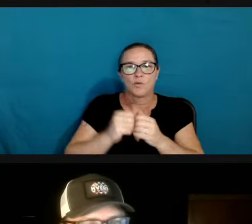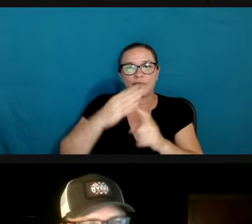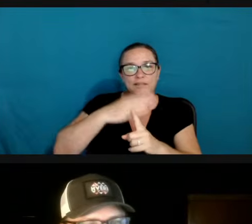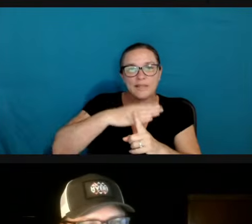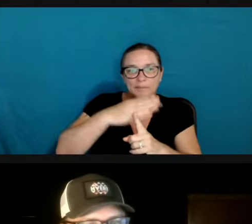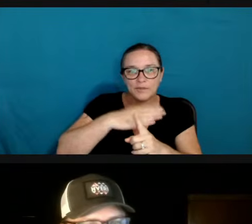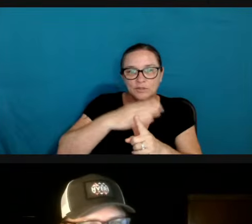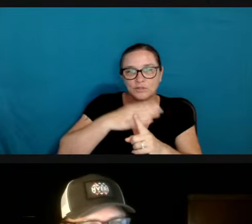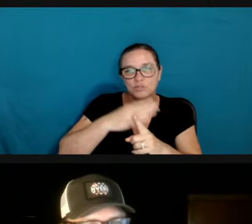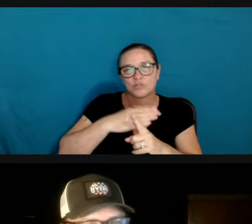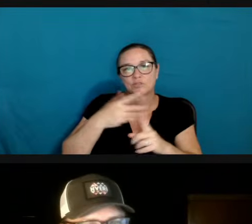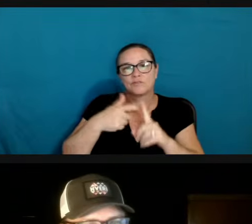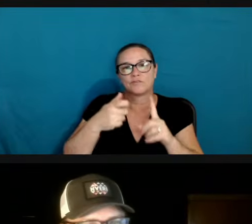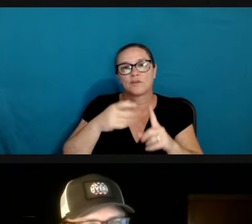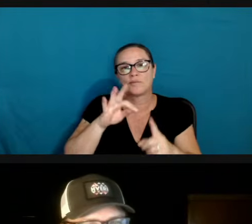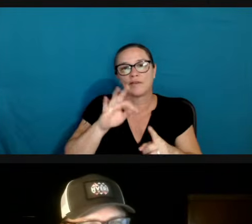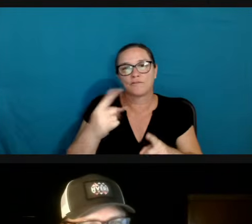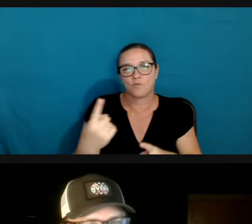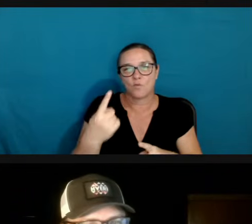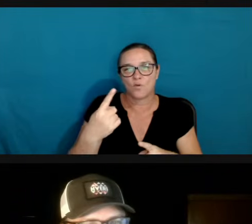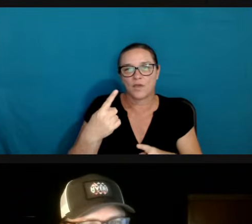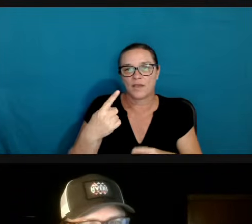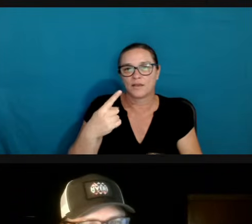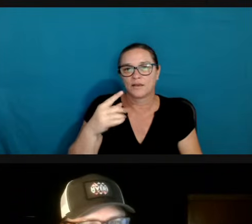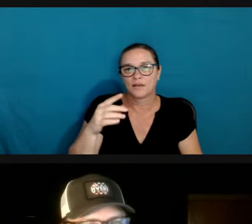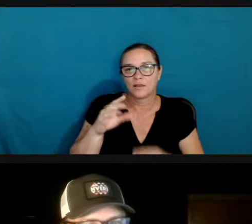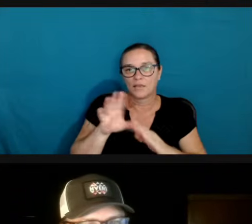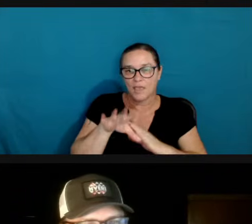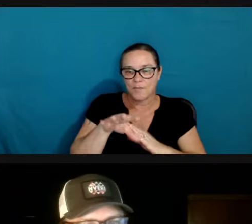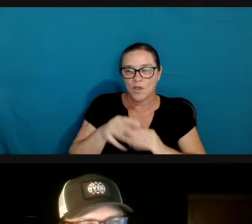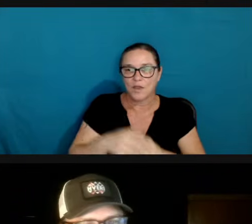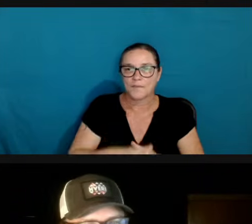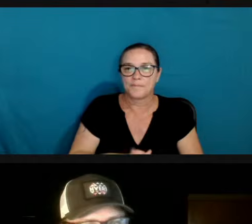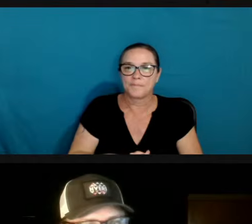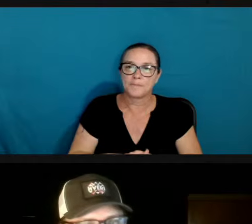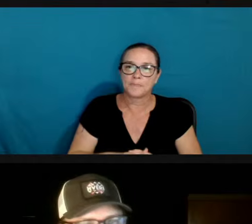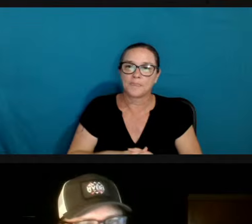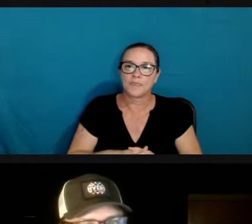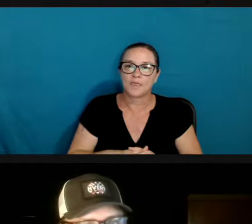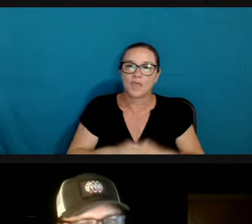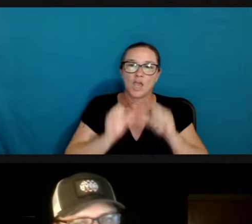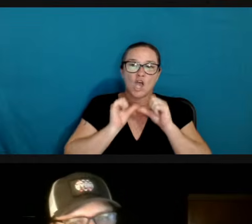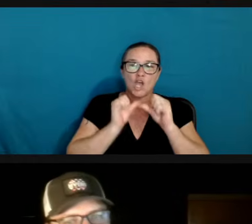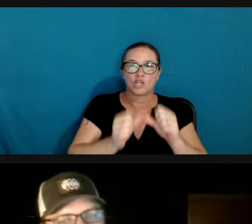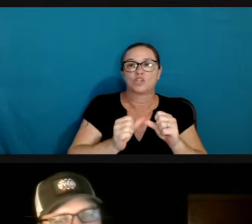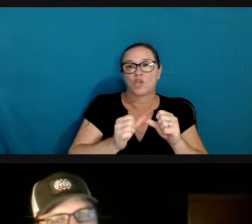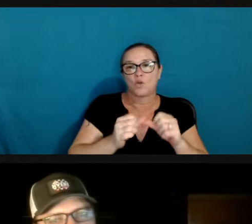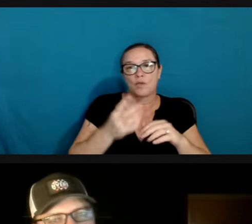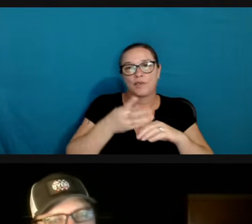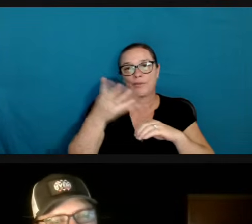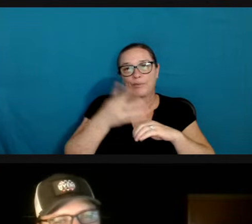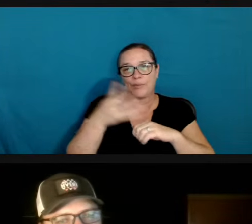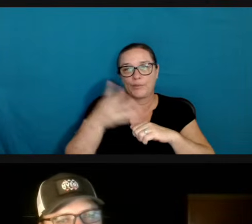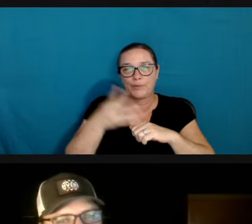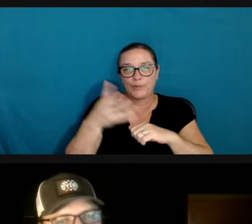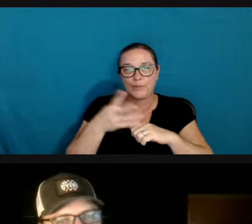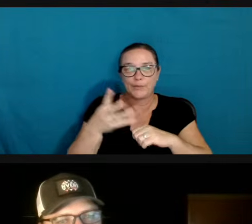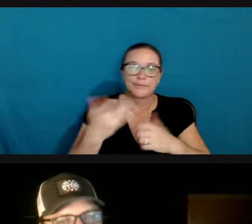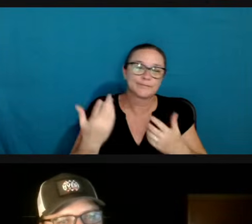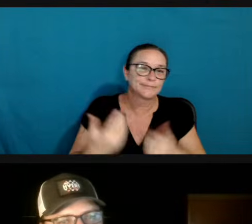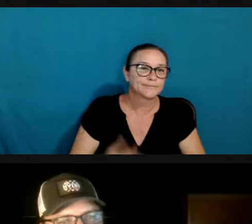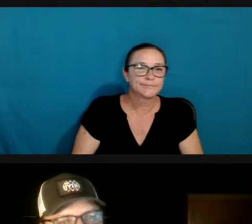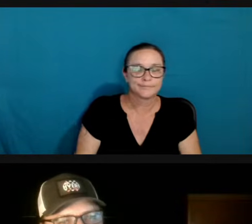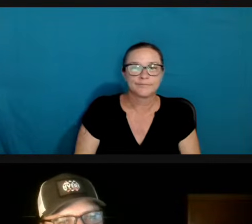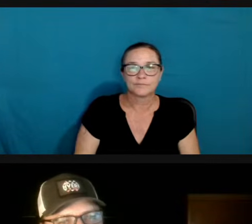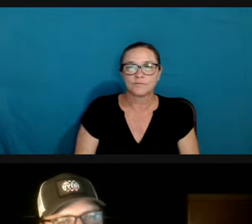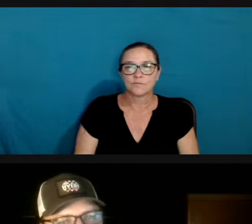cameras, gas emissions. So like that's the whole gas pistoning process happening there.